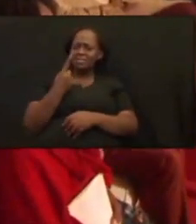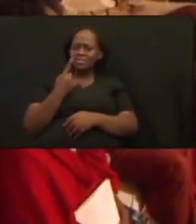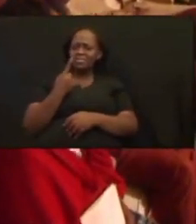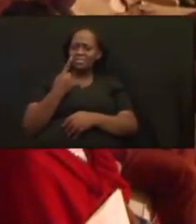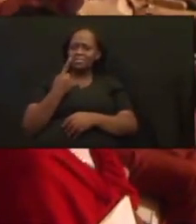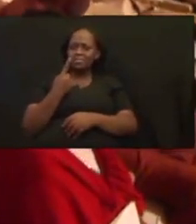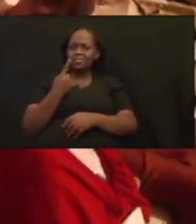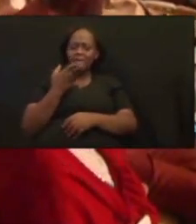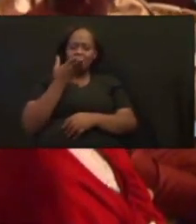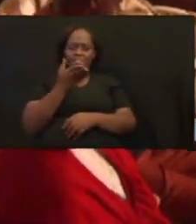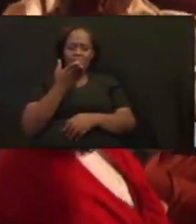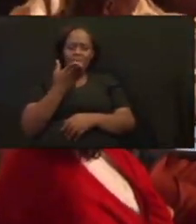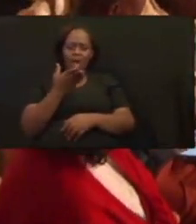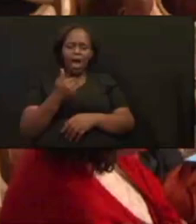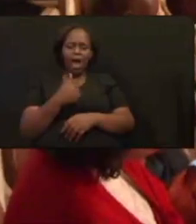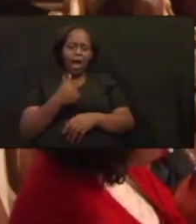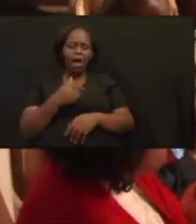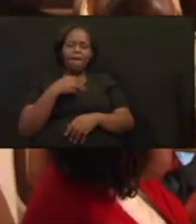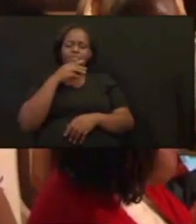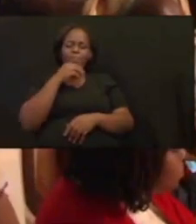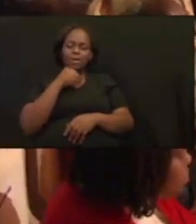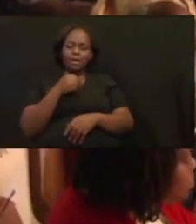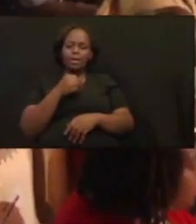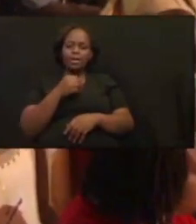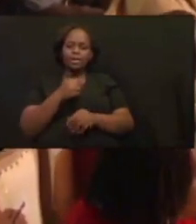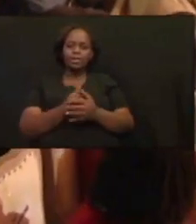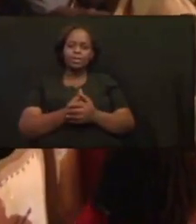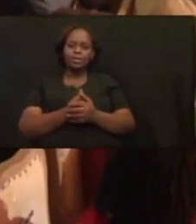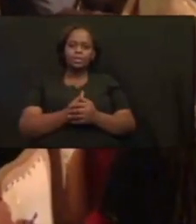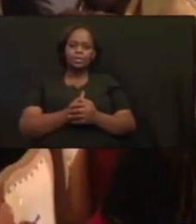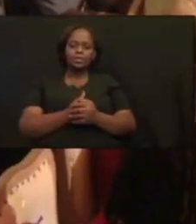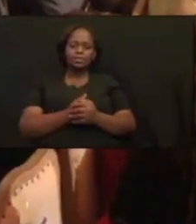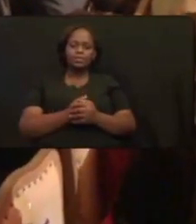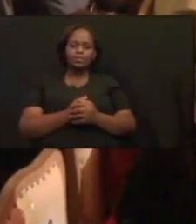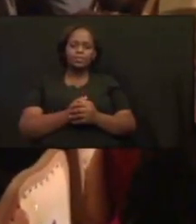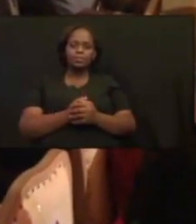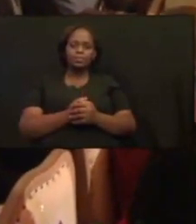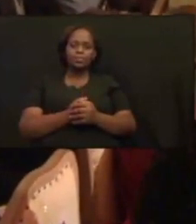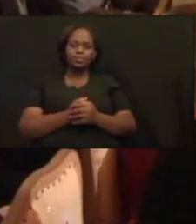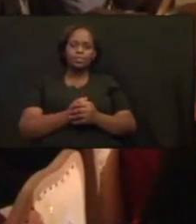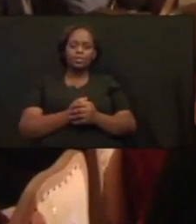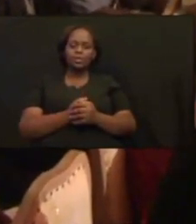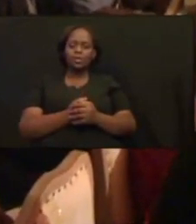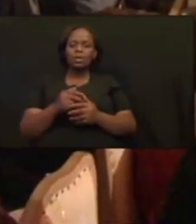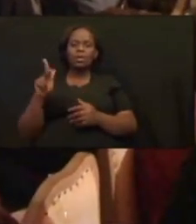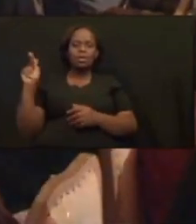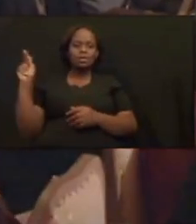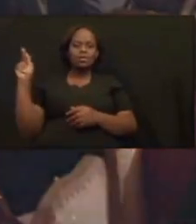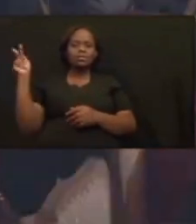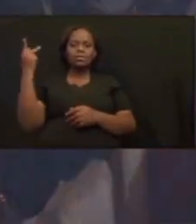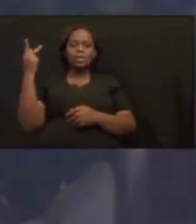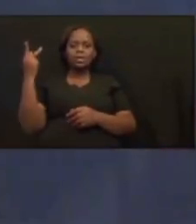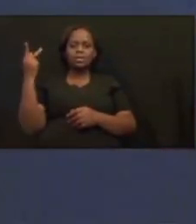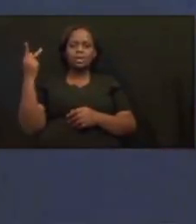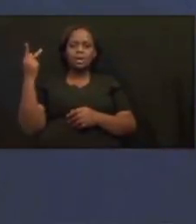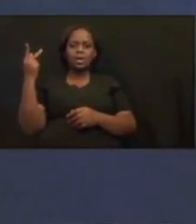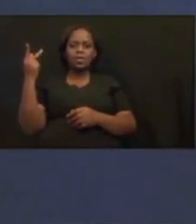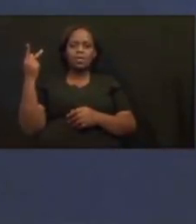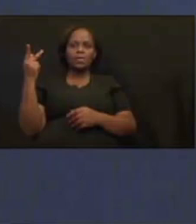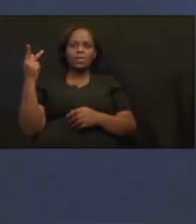a man. You are a man. But you, Kenya just gave you a